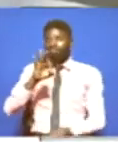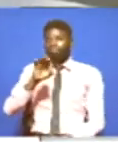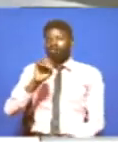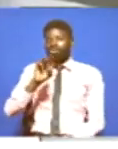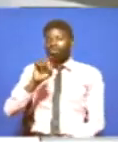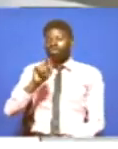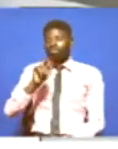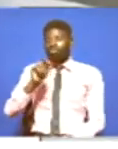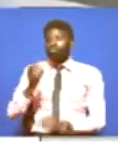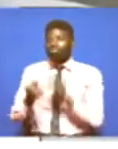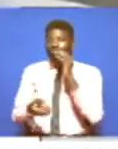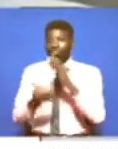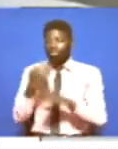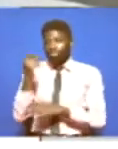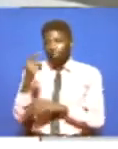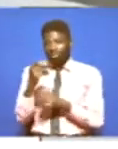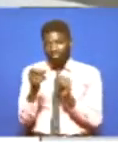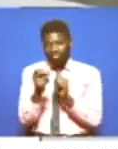in December